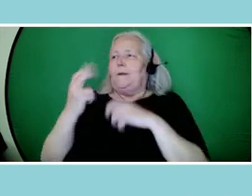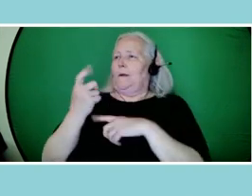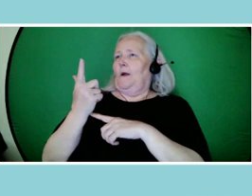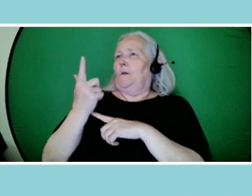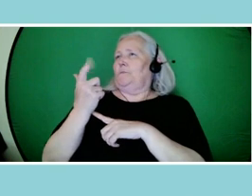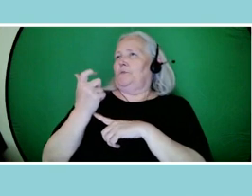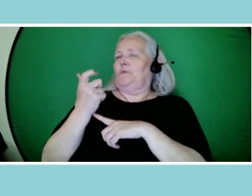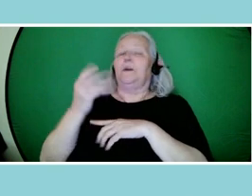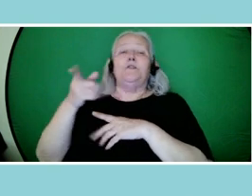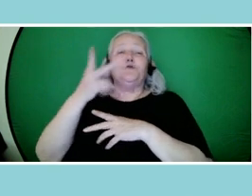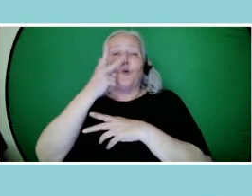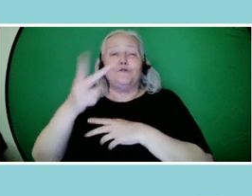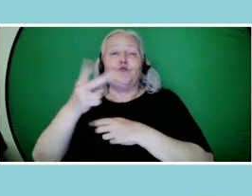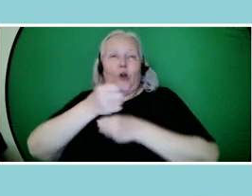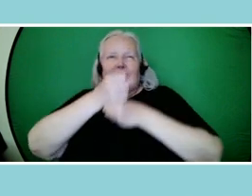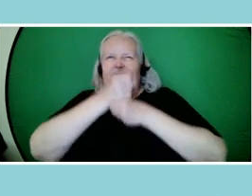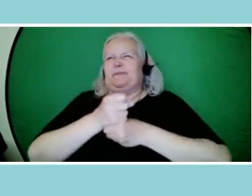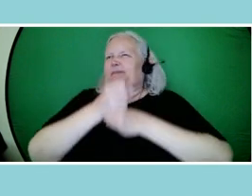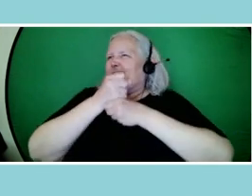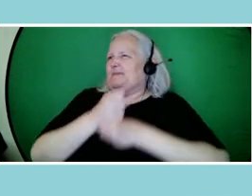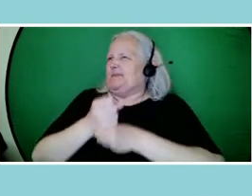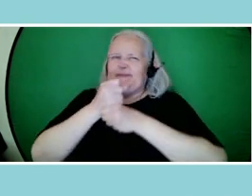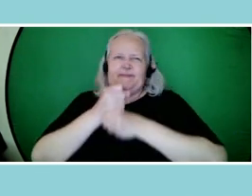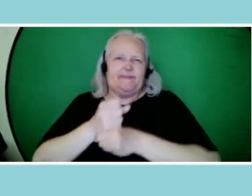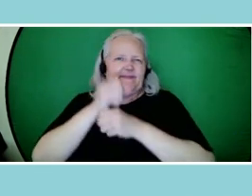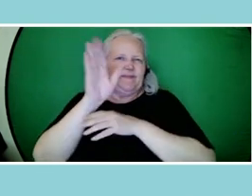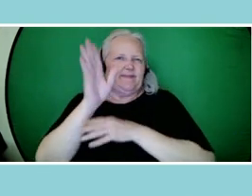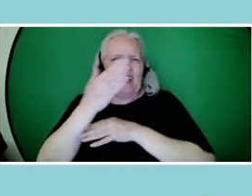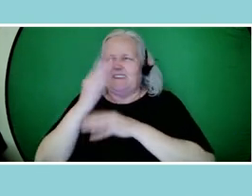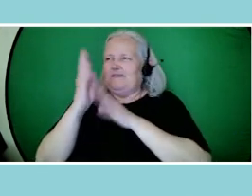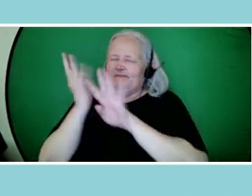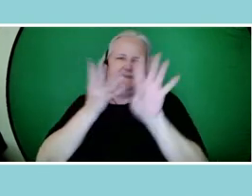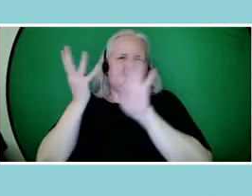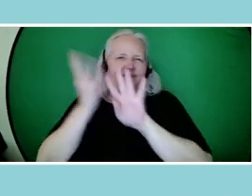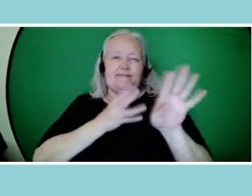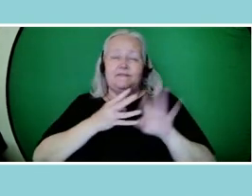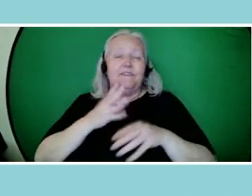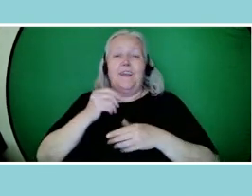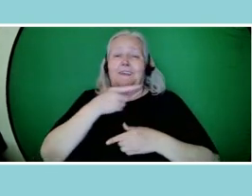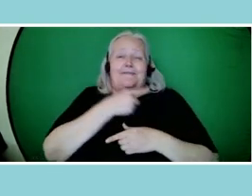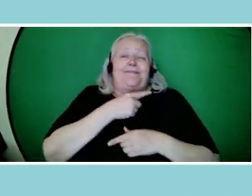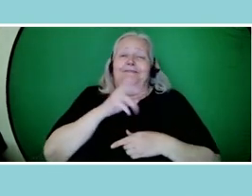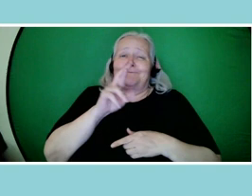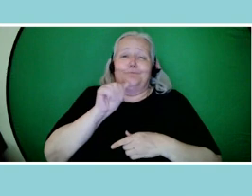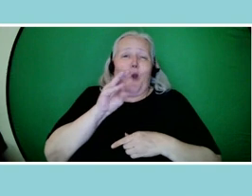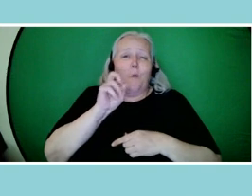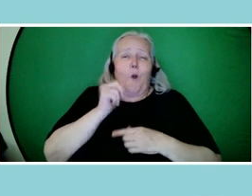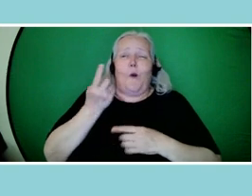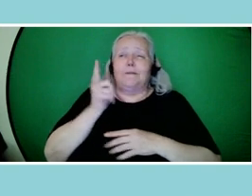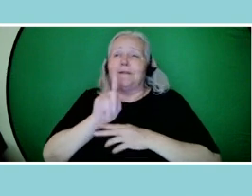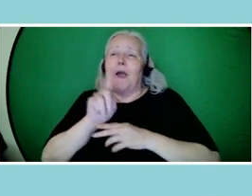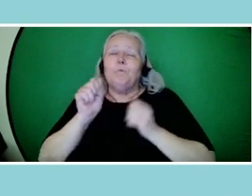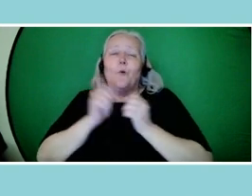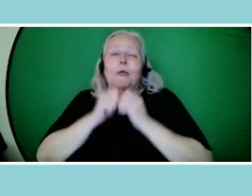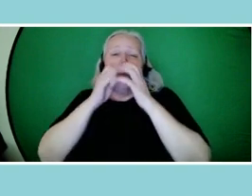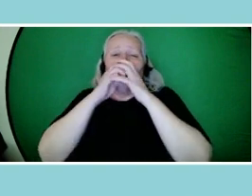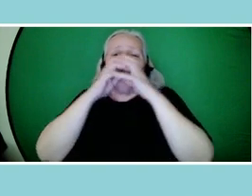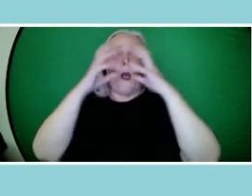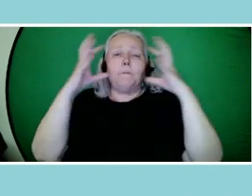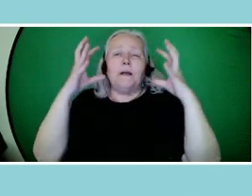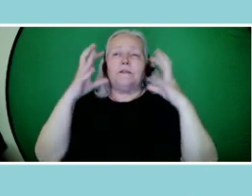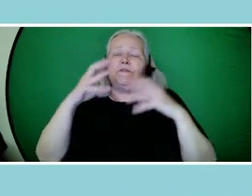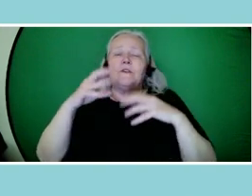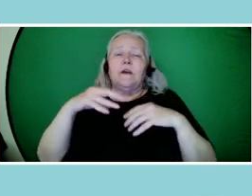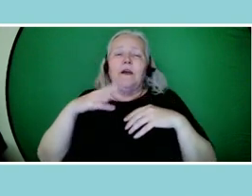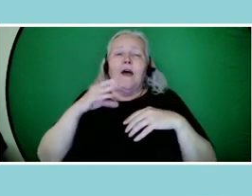signs and their Confederate flags, and Ramon and folks would be out there with their bubbles, and it couldn't piss them off because